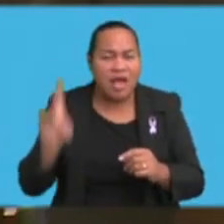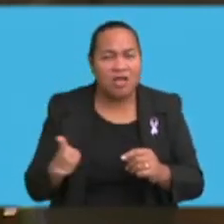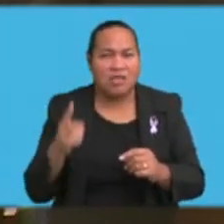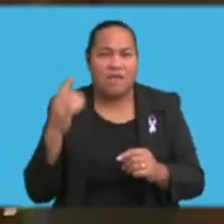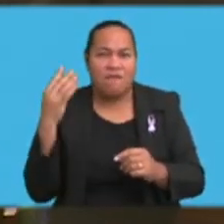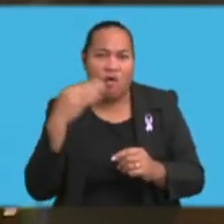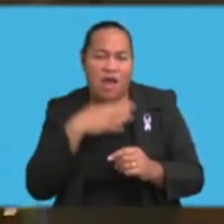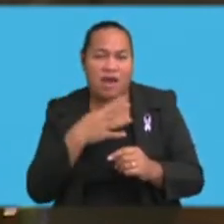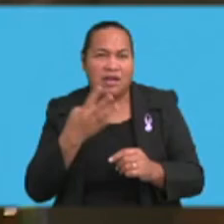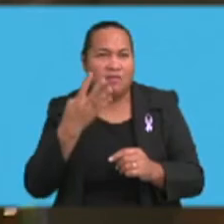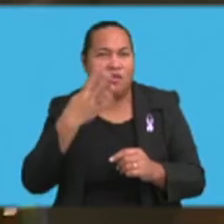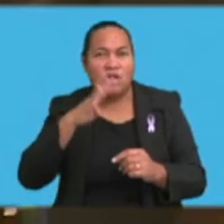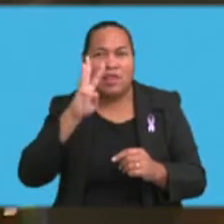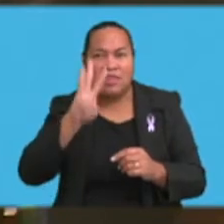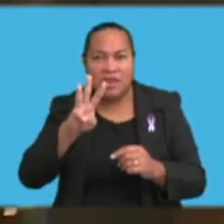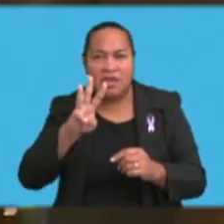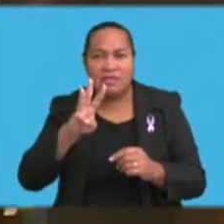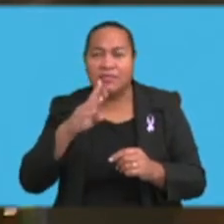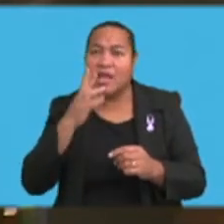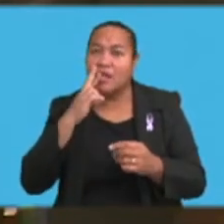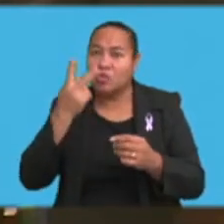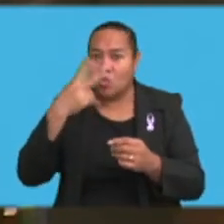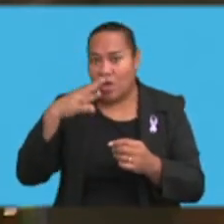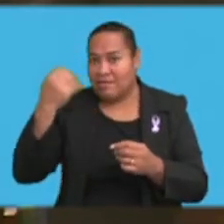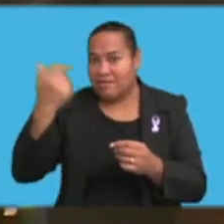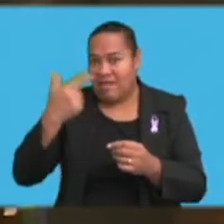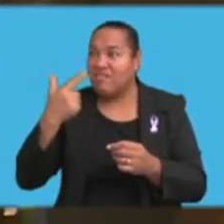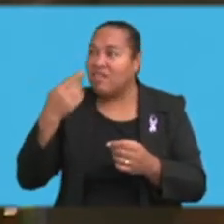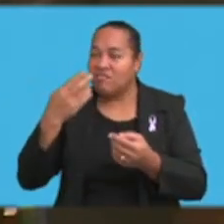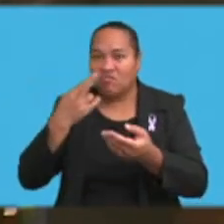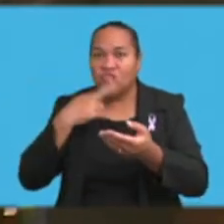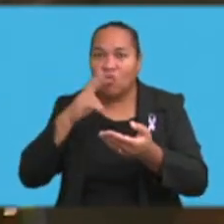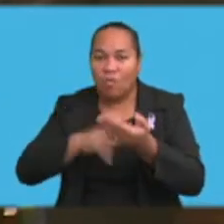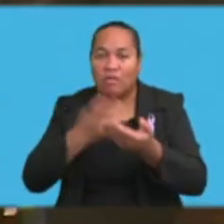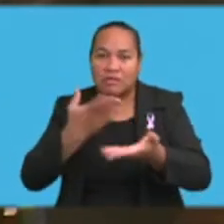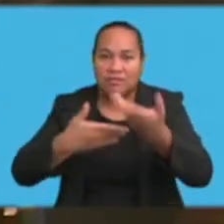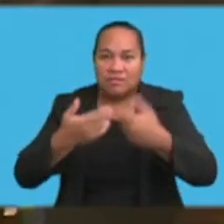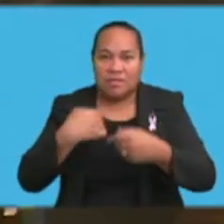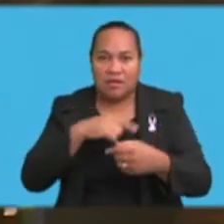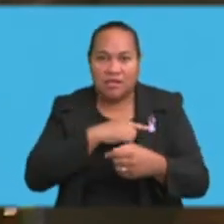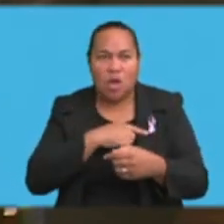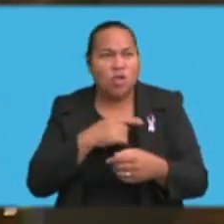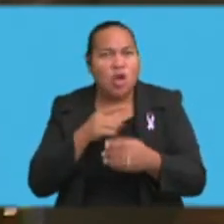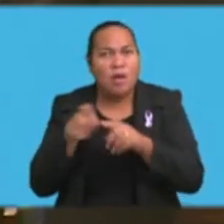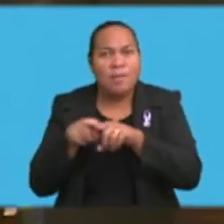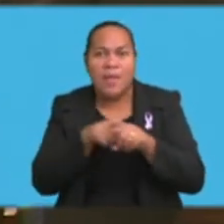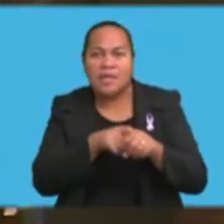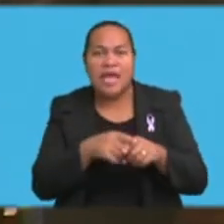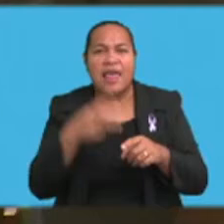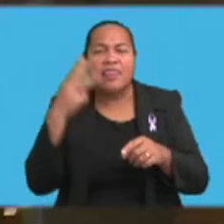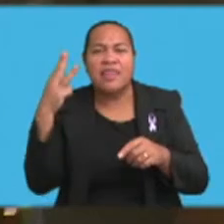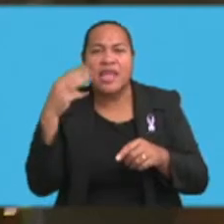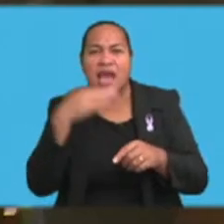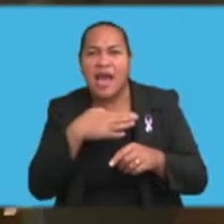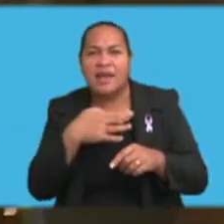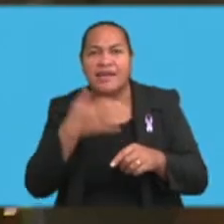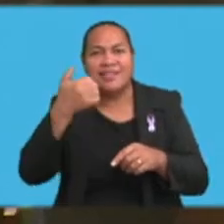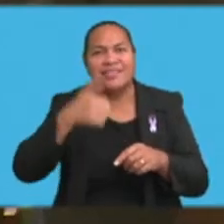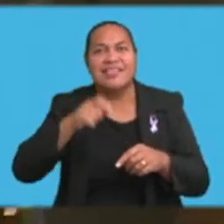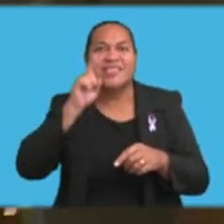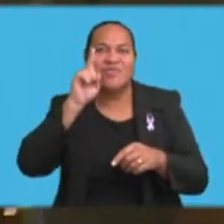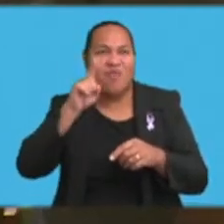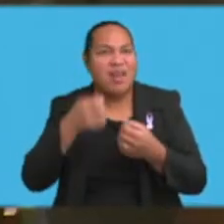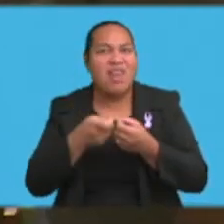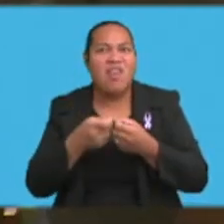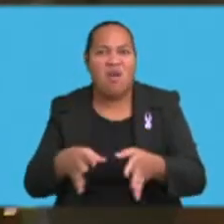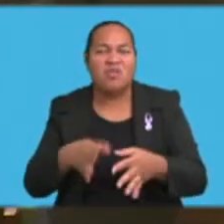1,443 injury cases reported in 2017. This is equal to 361 lost working days per month,